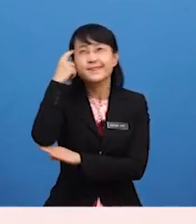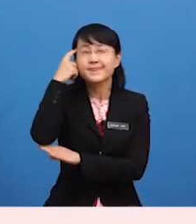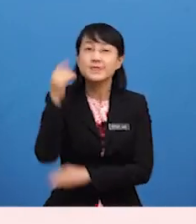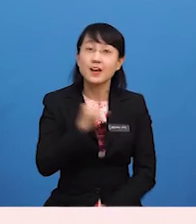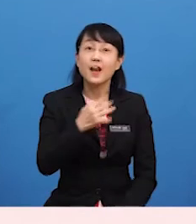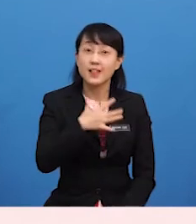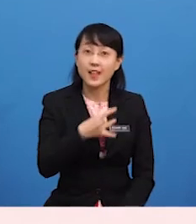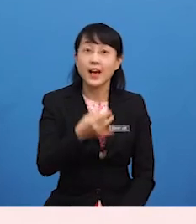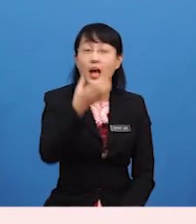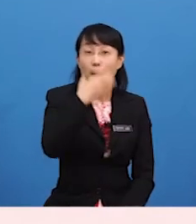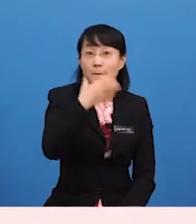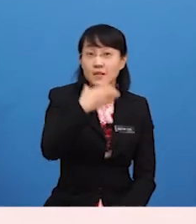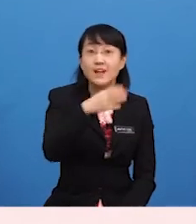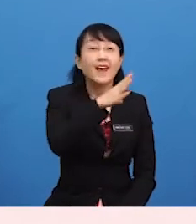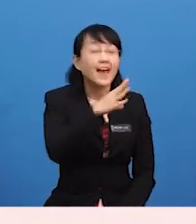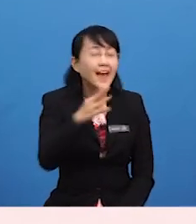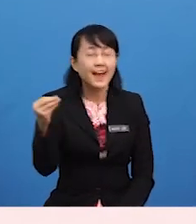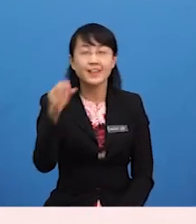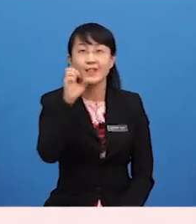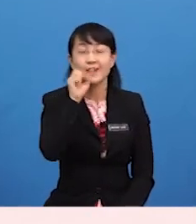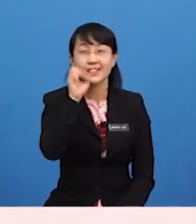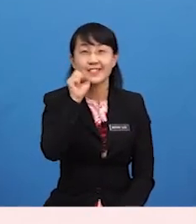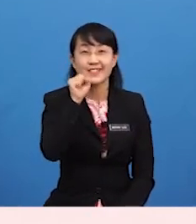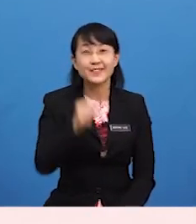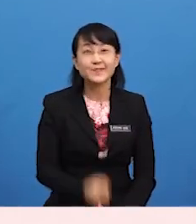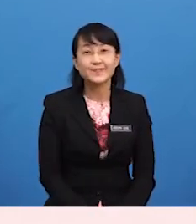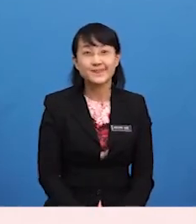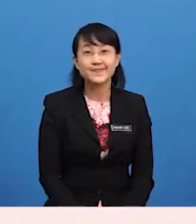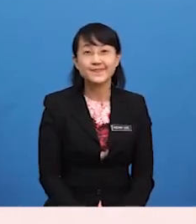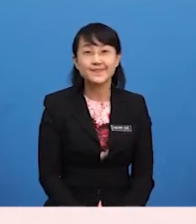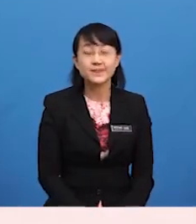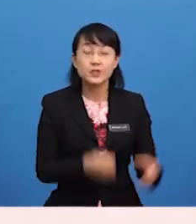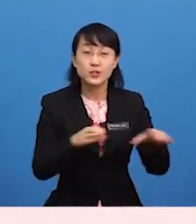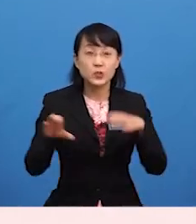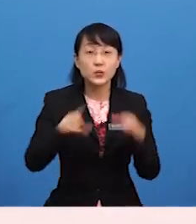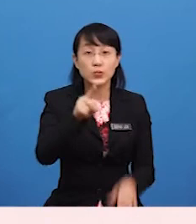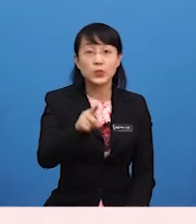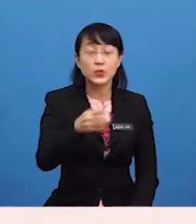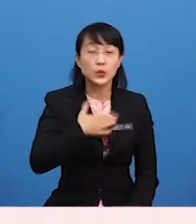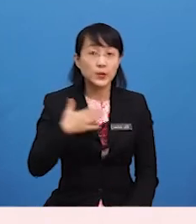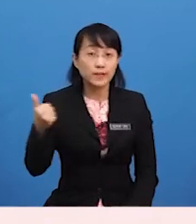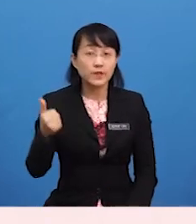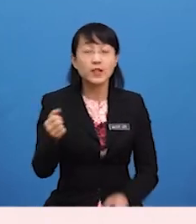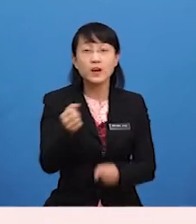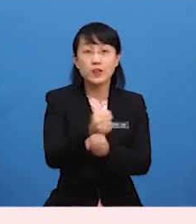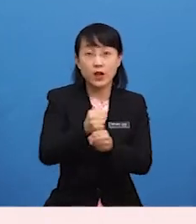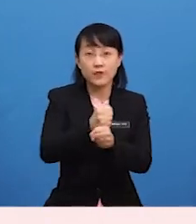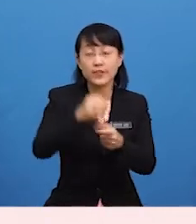I like apples and oranges. Do you prefer coffee or